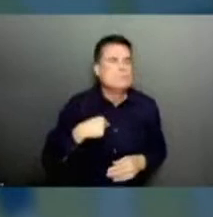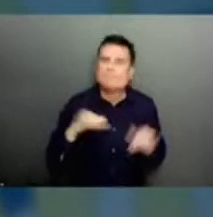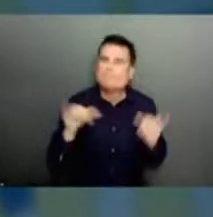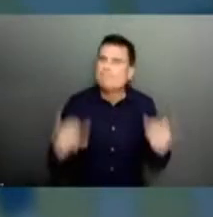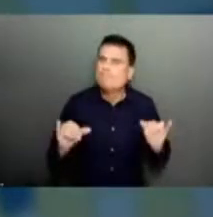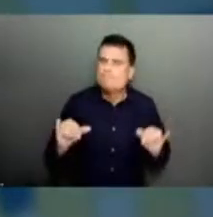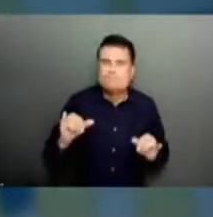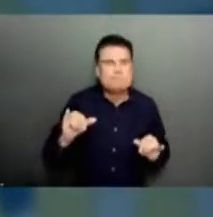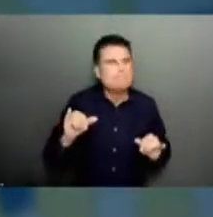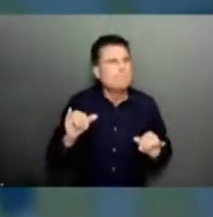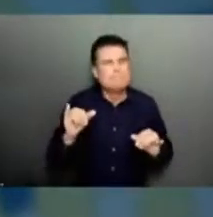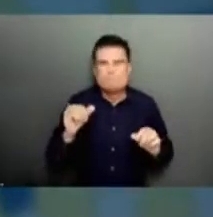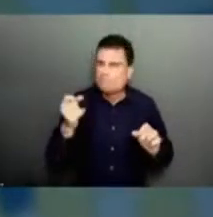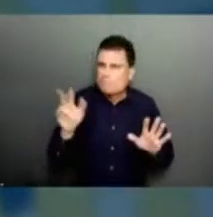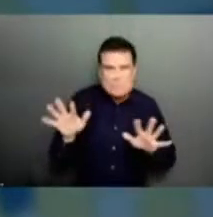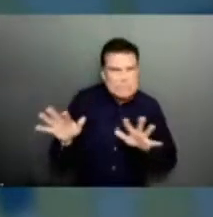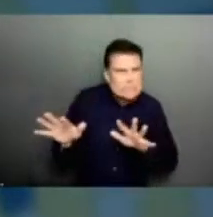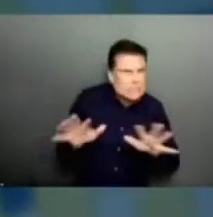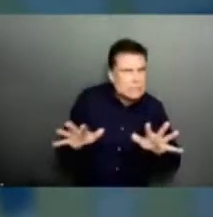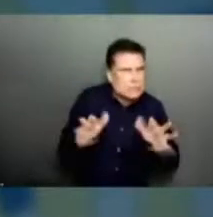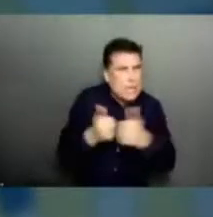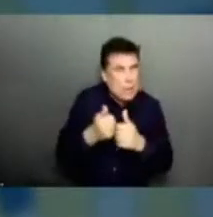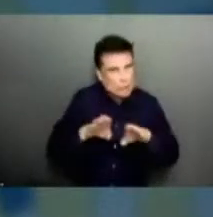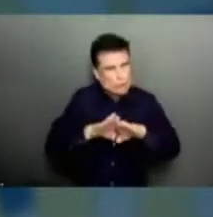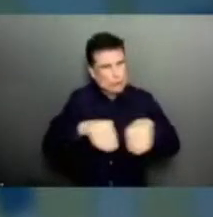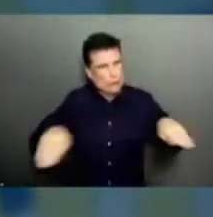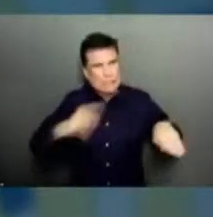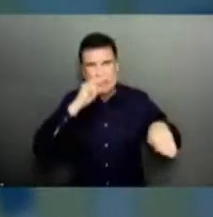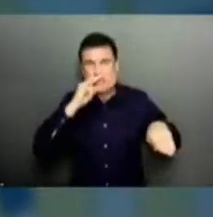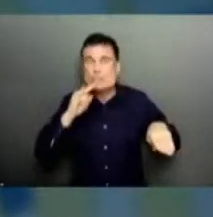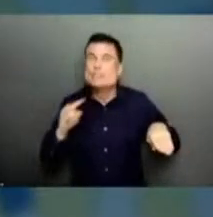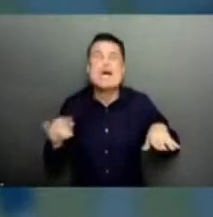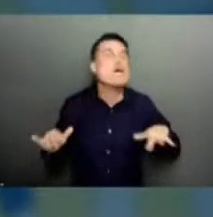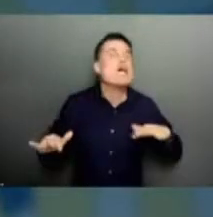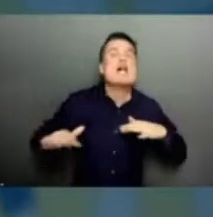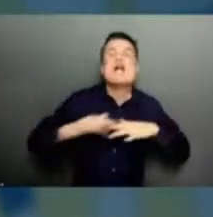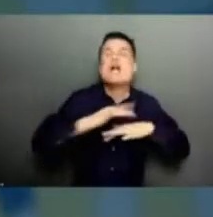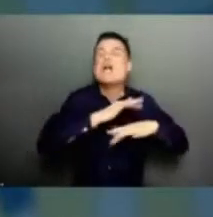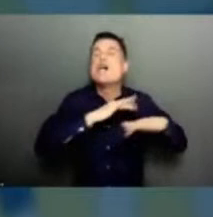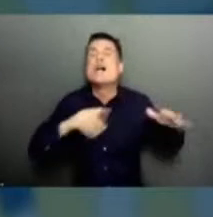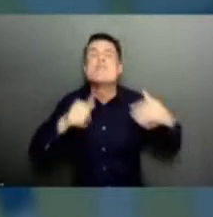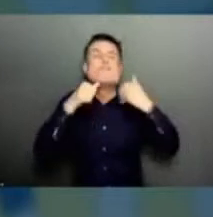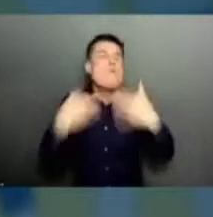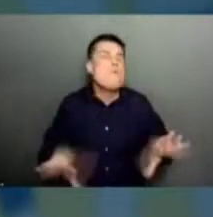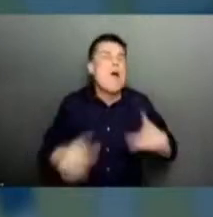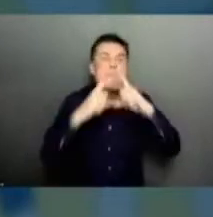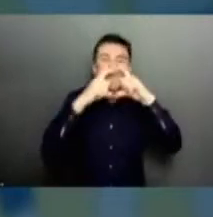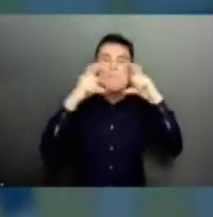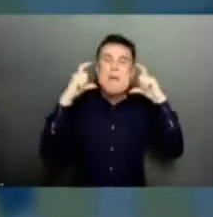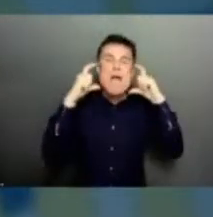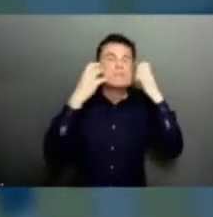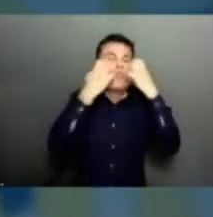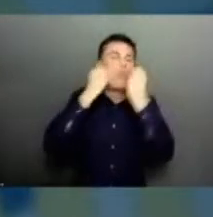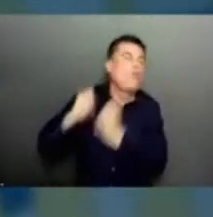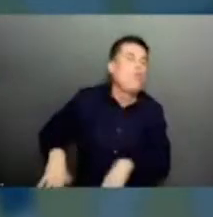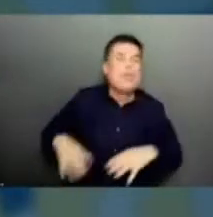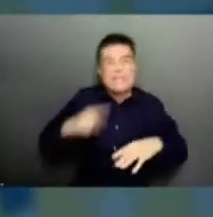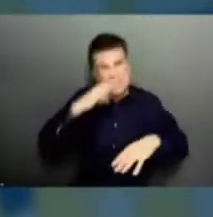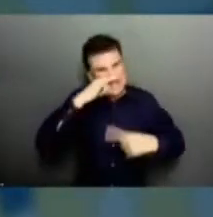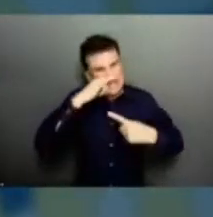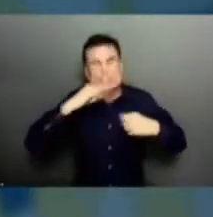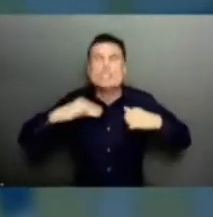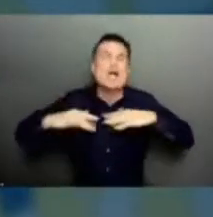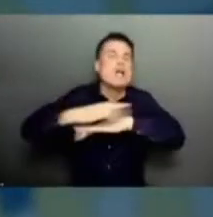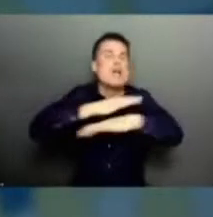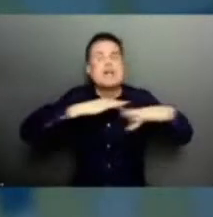know that the cohort system in some places works better than others. And we know that there's been challenges in the adults in the